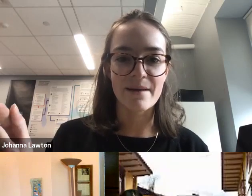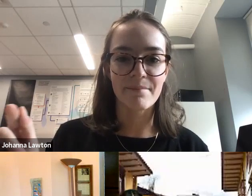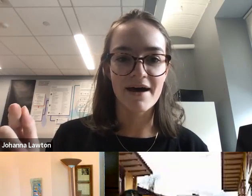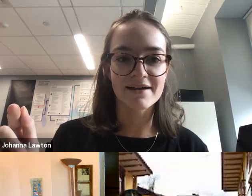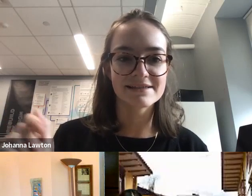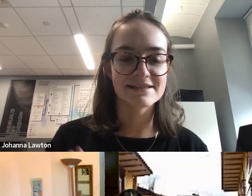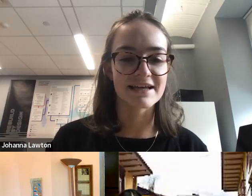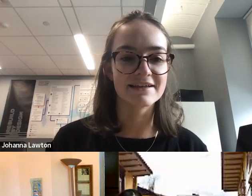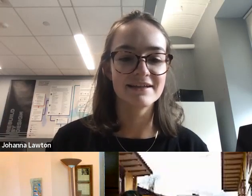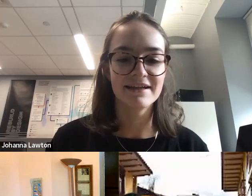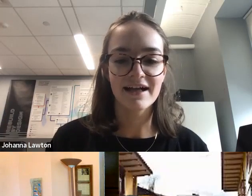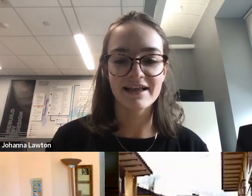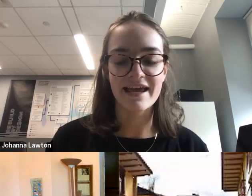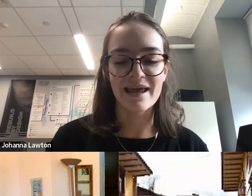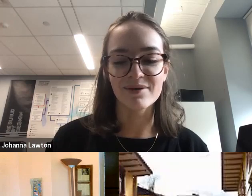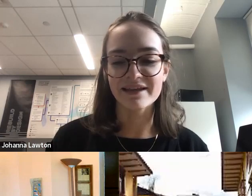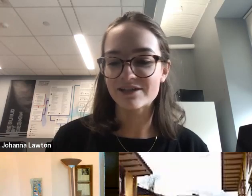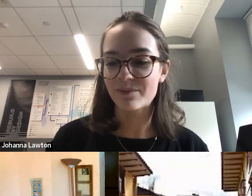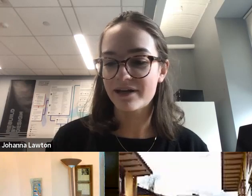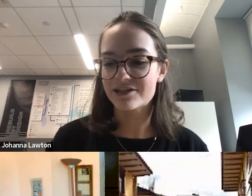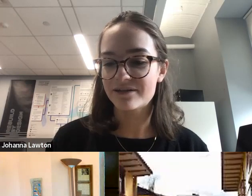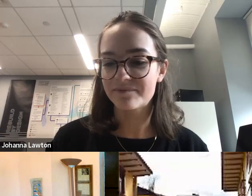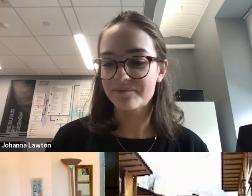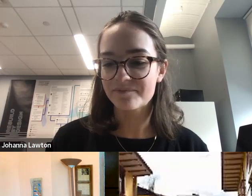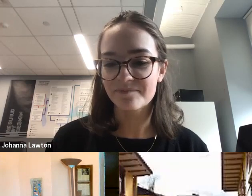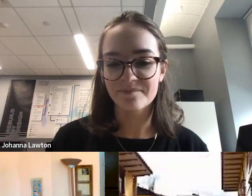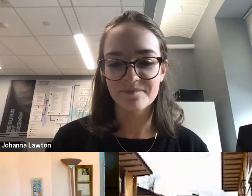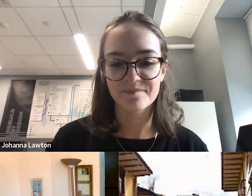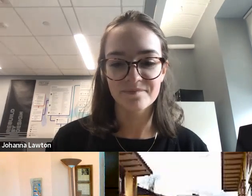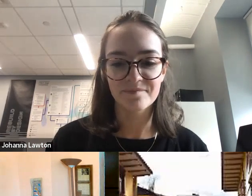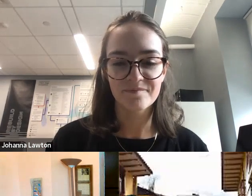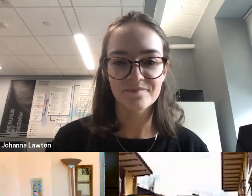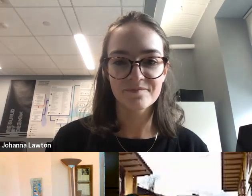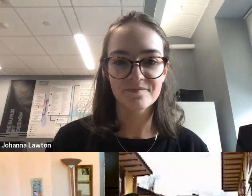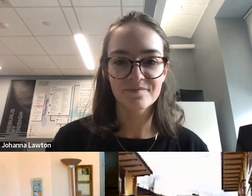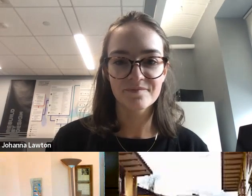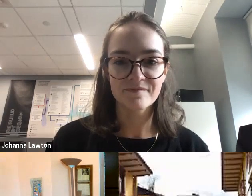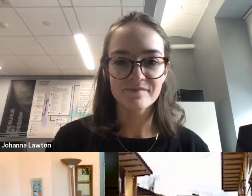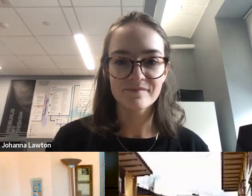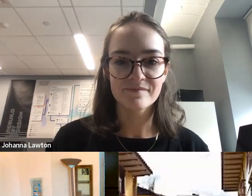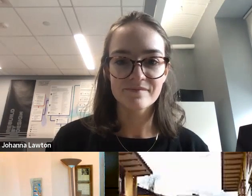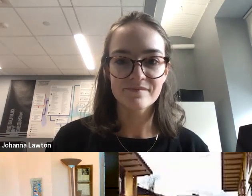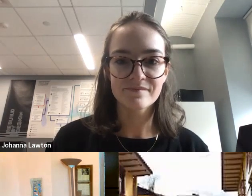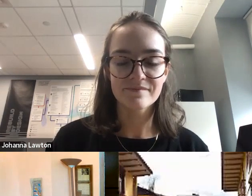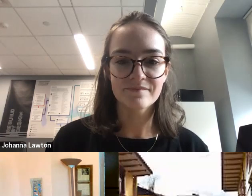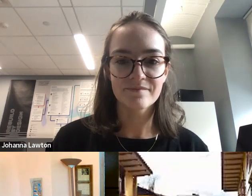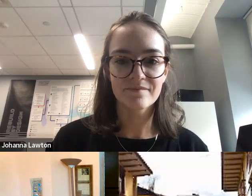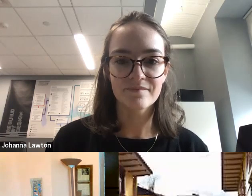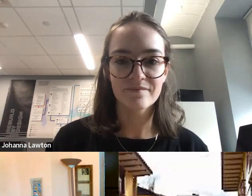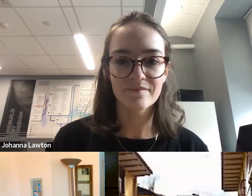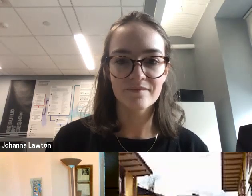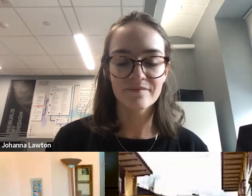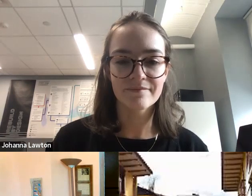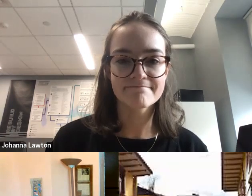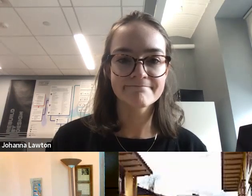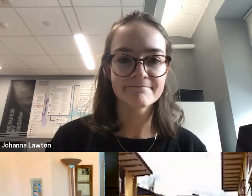corner of that box to enable the interpretation. So that start button is grayed out.